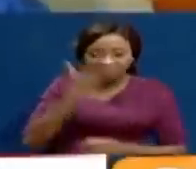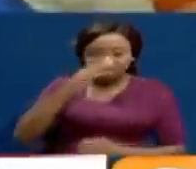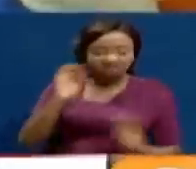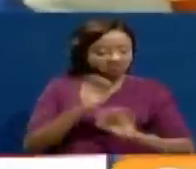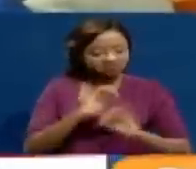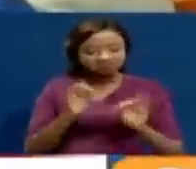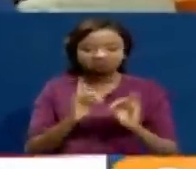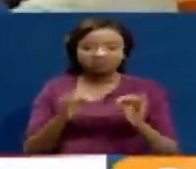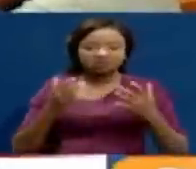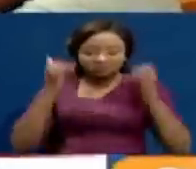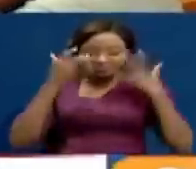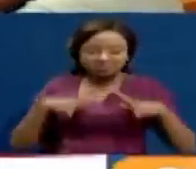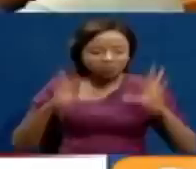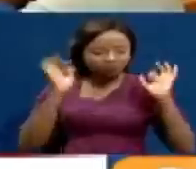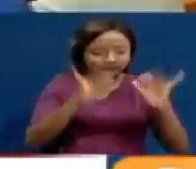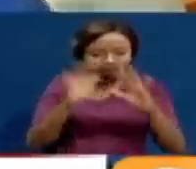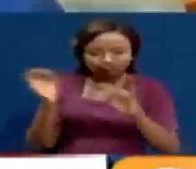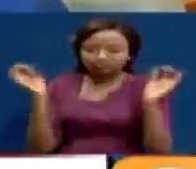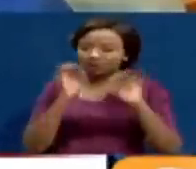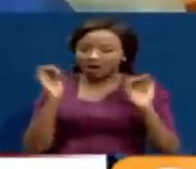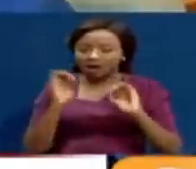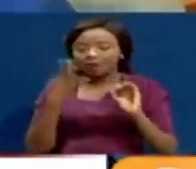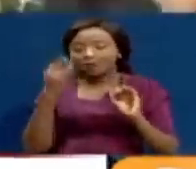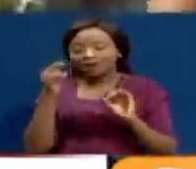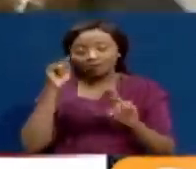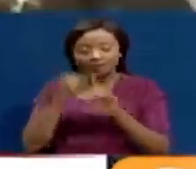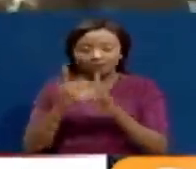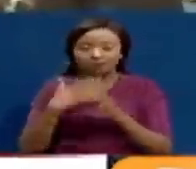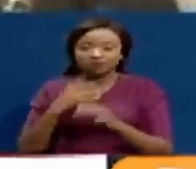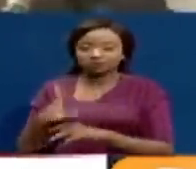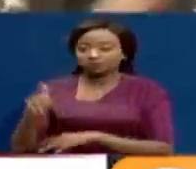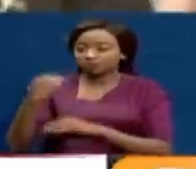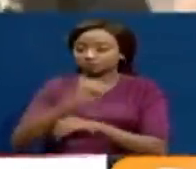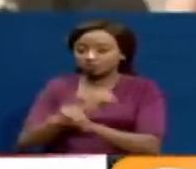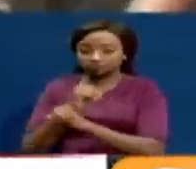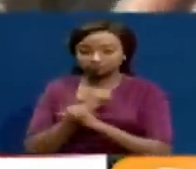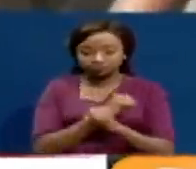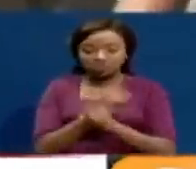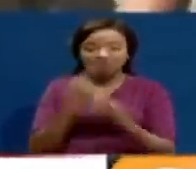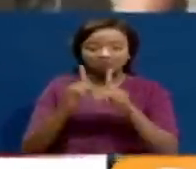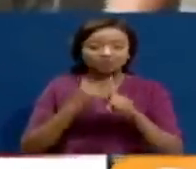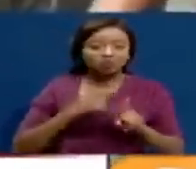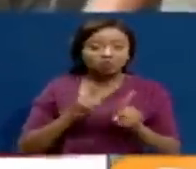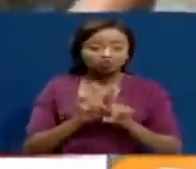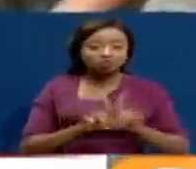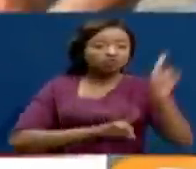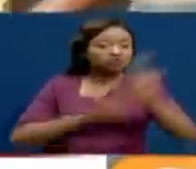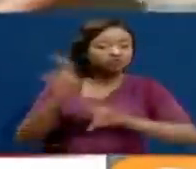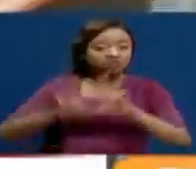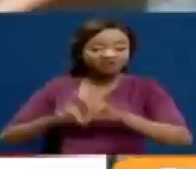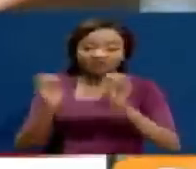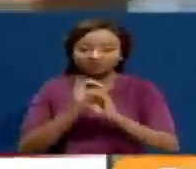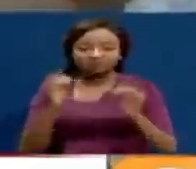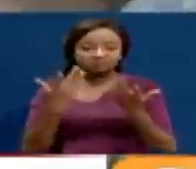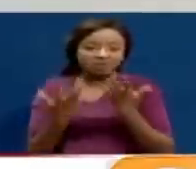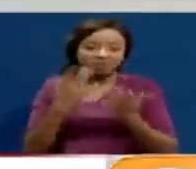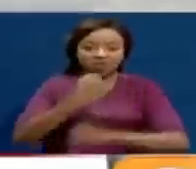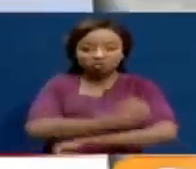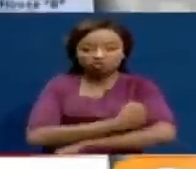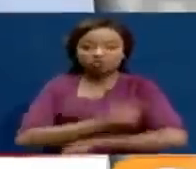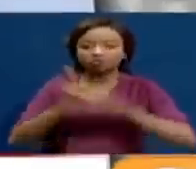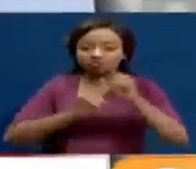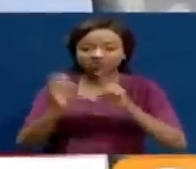others. In a move to contain the spread of the virus, the ministry has equally suspended non-essential travels that include school trips.